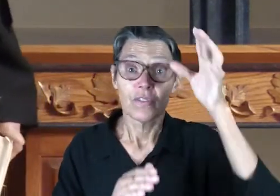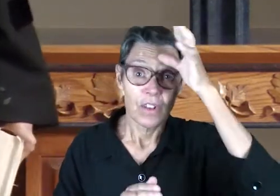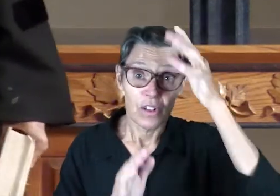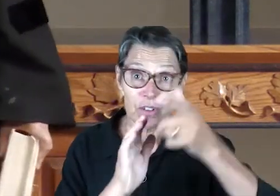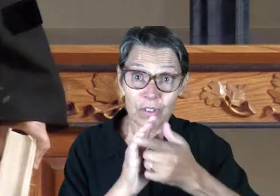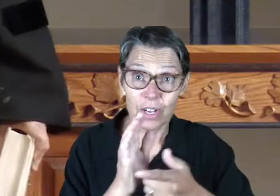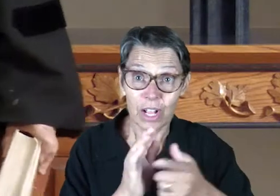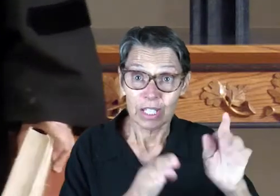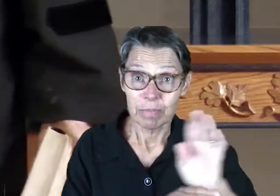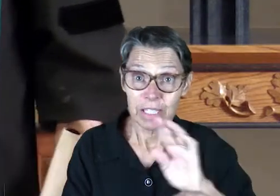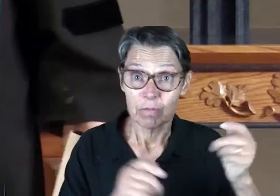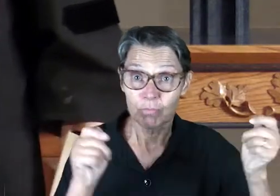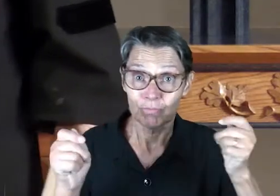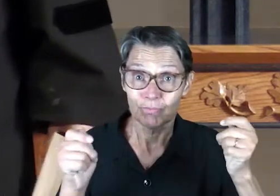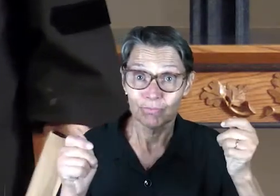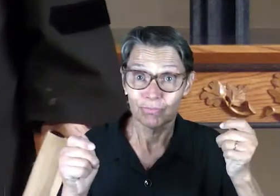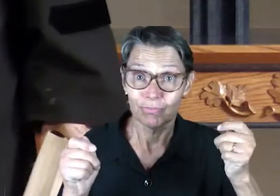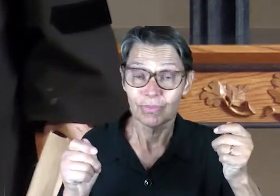But then God.